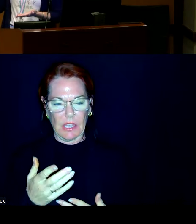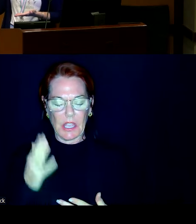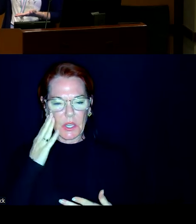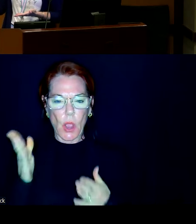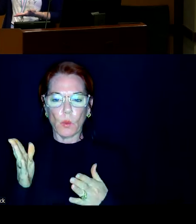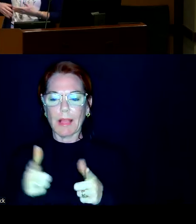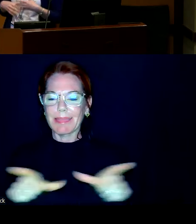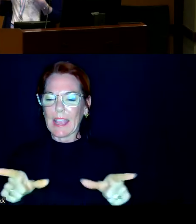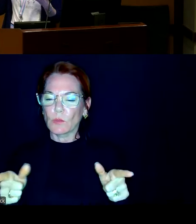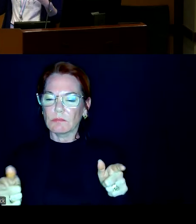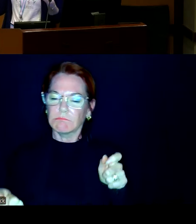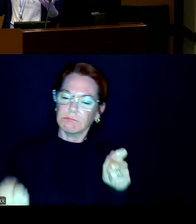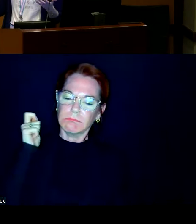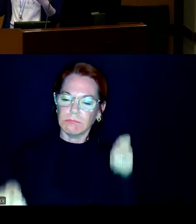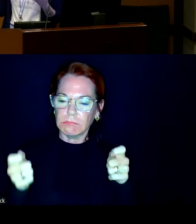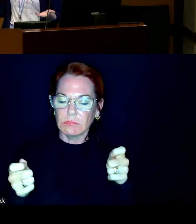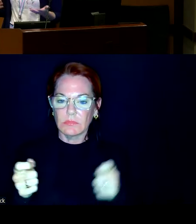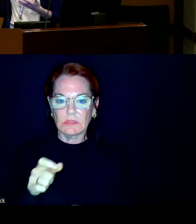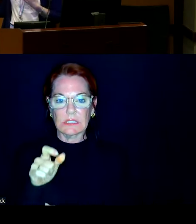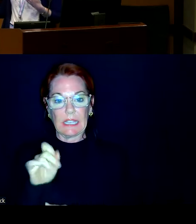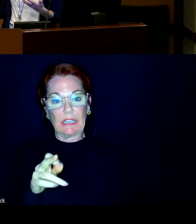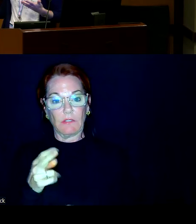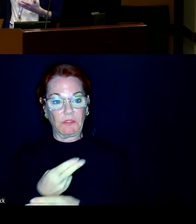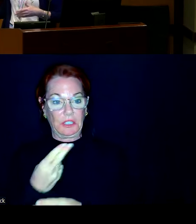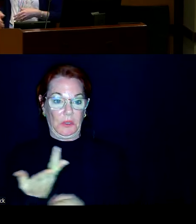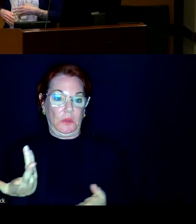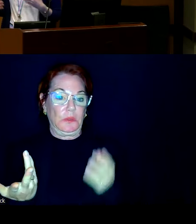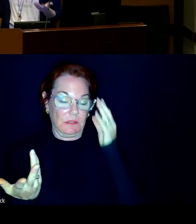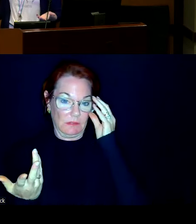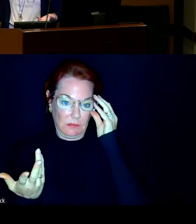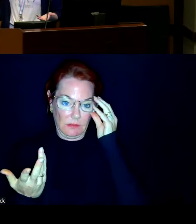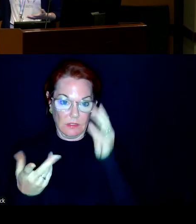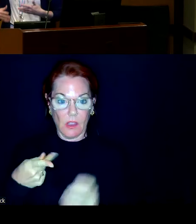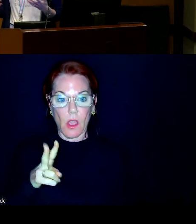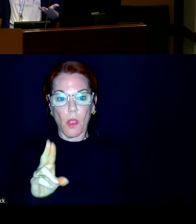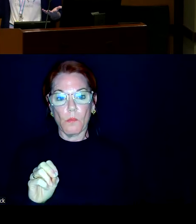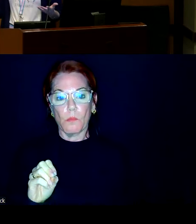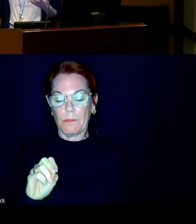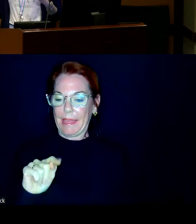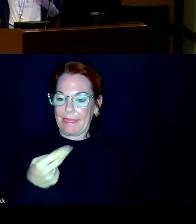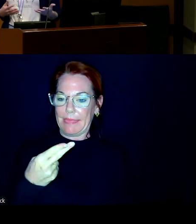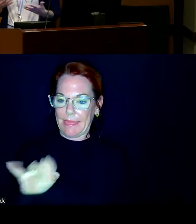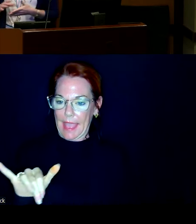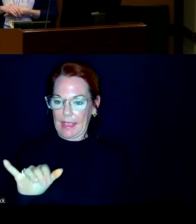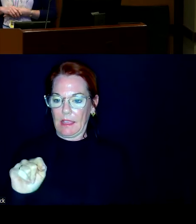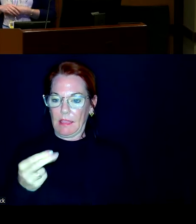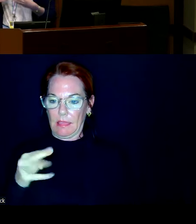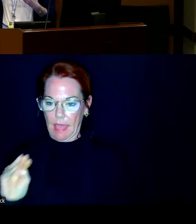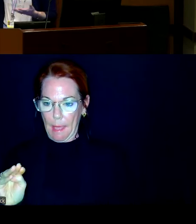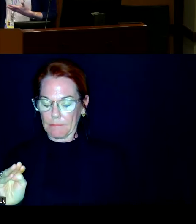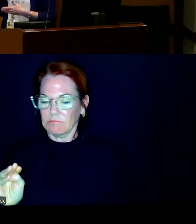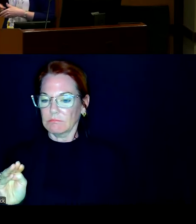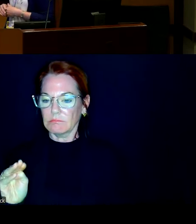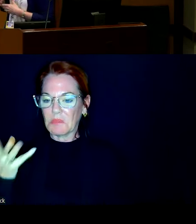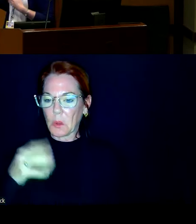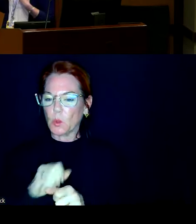in language that if we just use they, them pronouns more frequently, it's gender fluid. It's all gender. You're not going